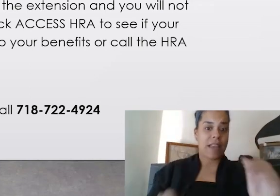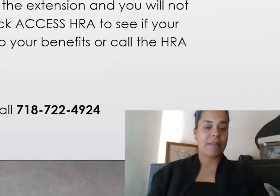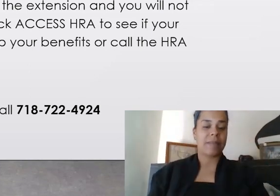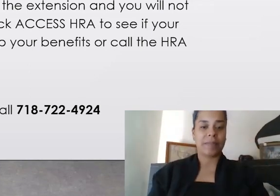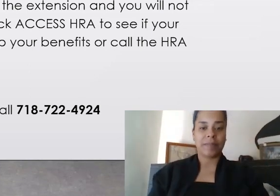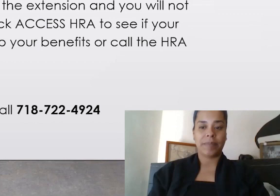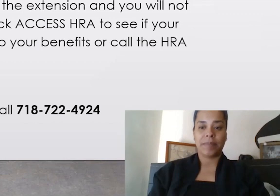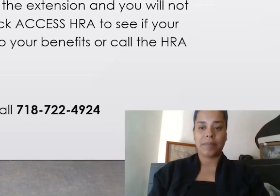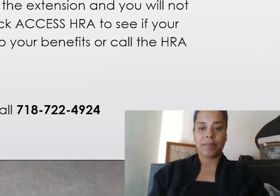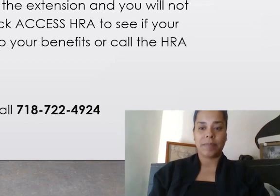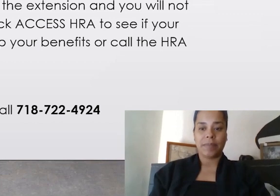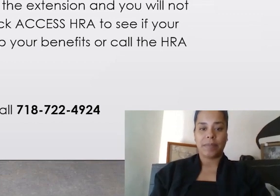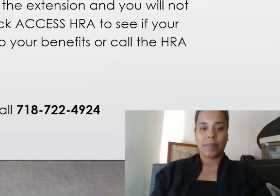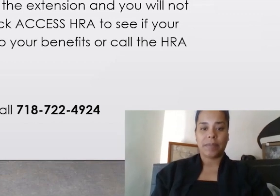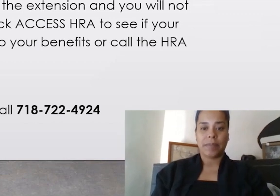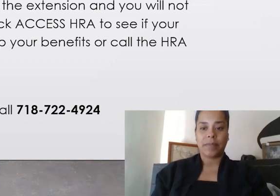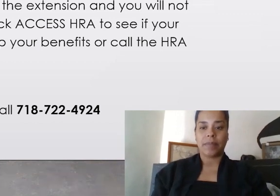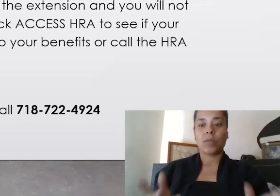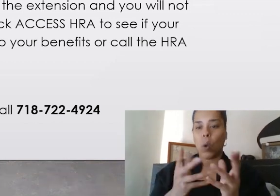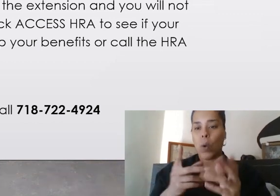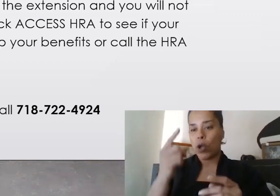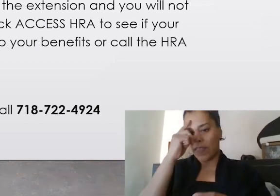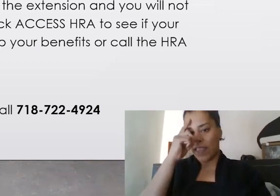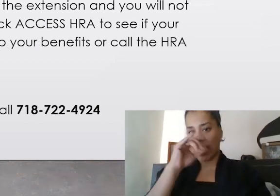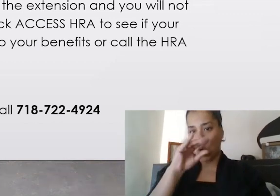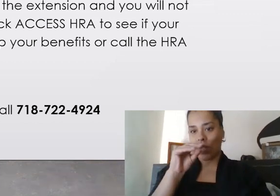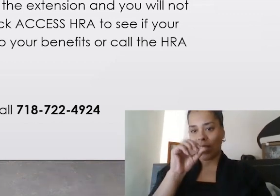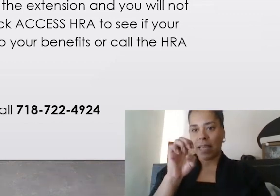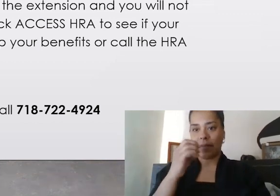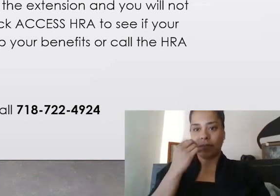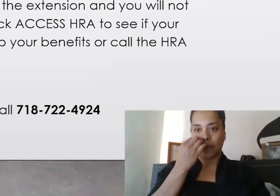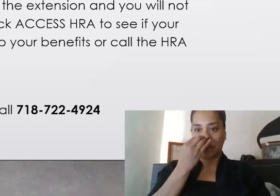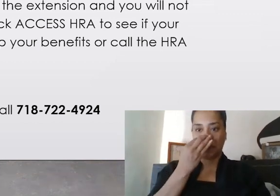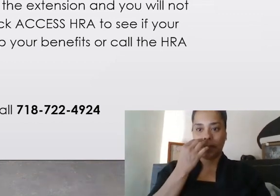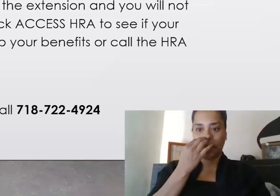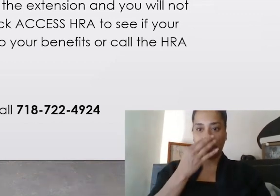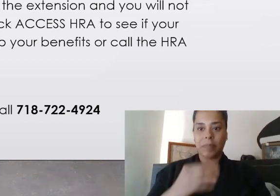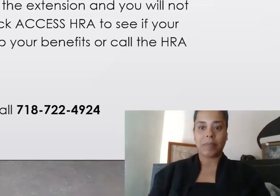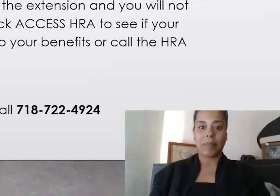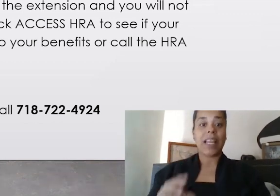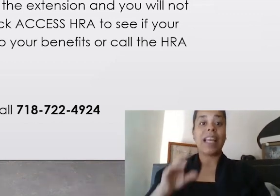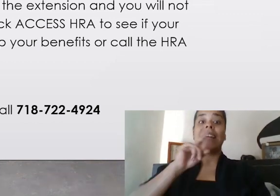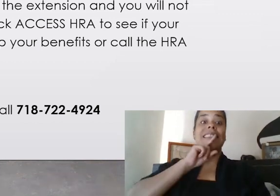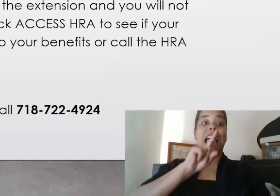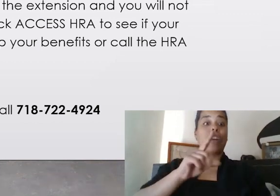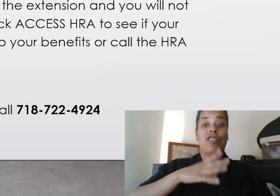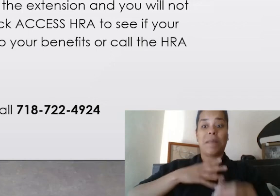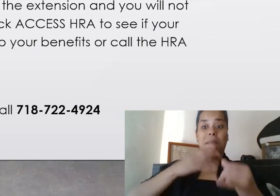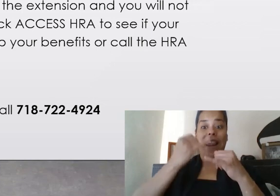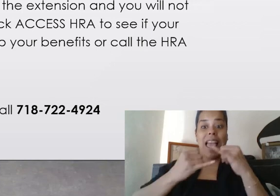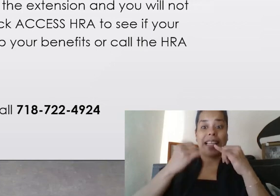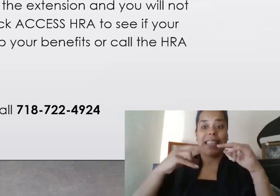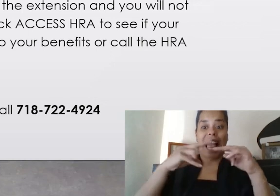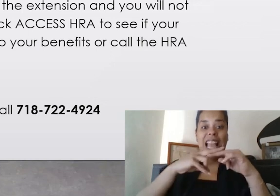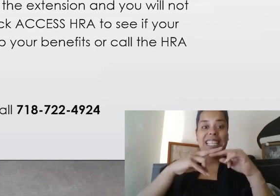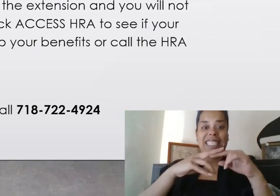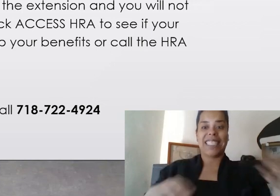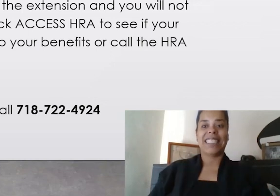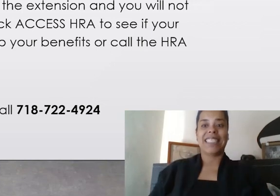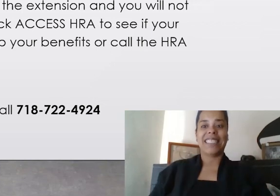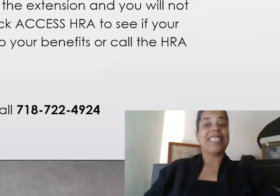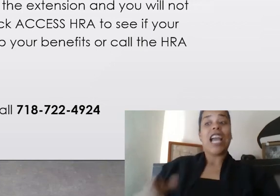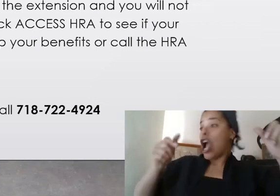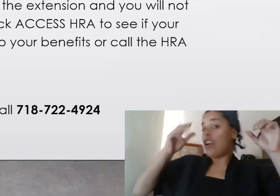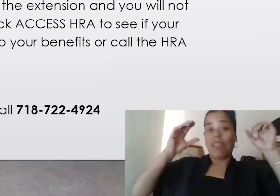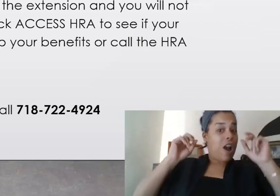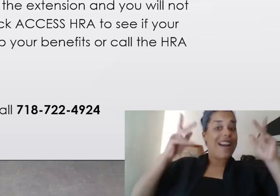And what do you think, Jose? Good? This is actually my last slide. Oh, well, then go